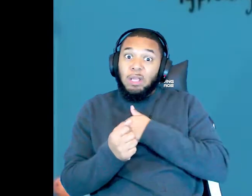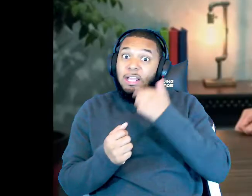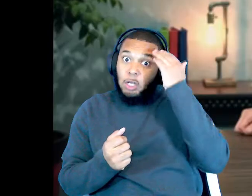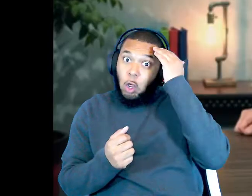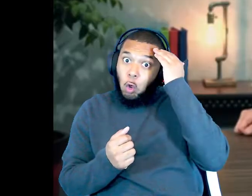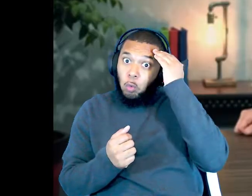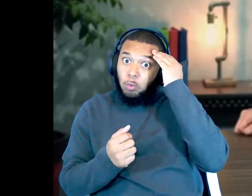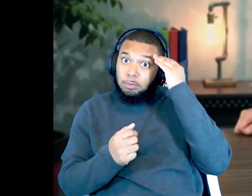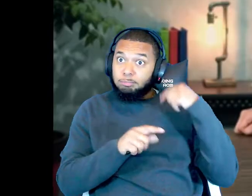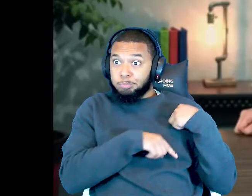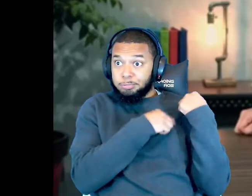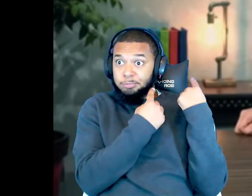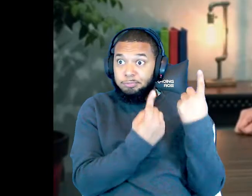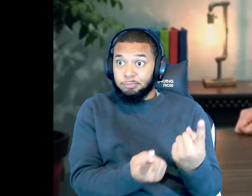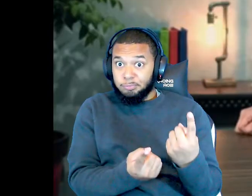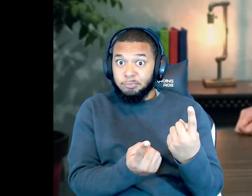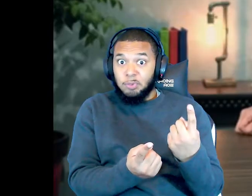year.